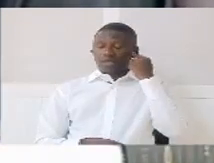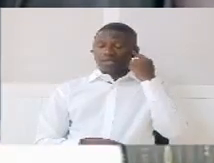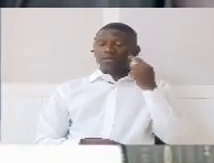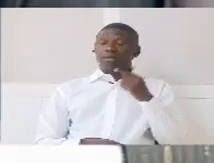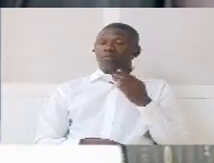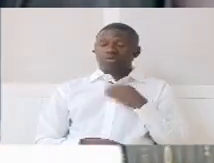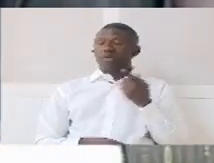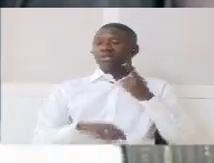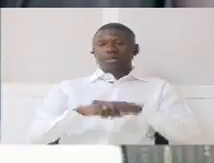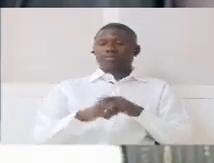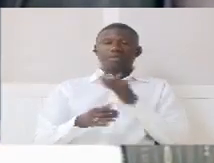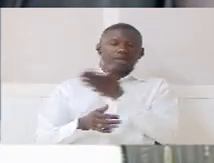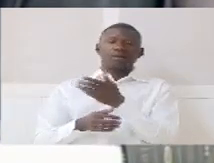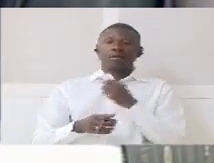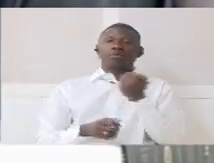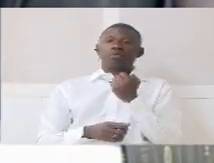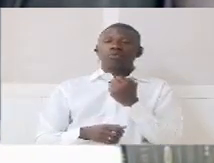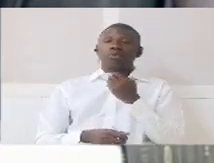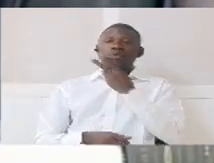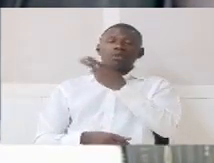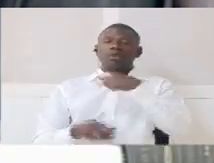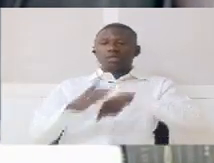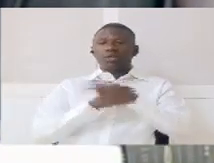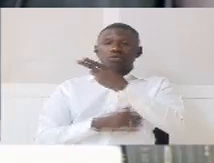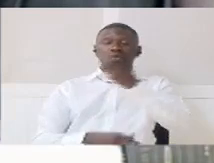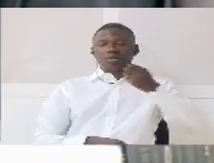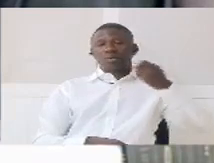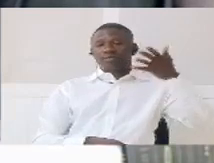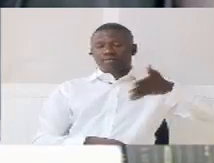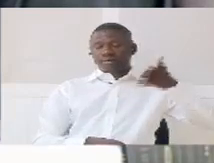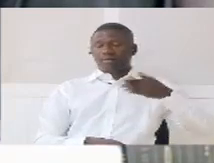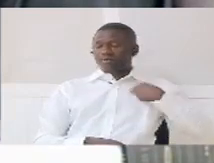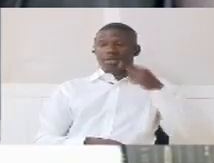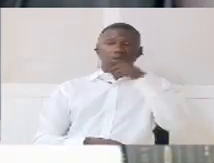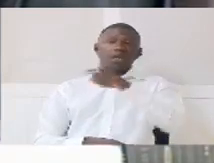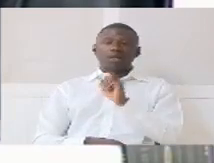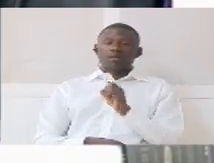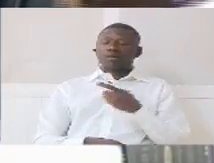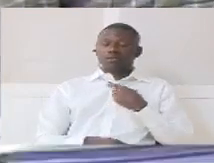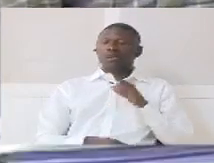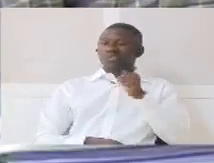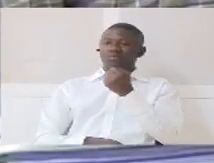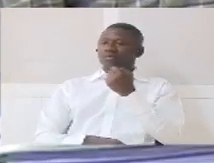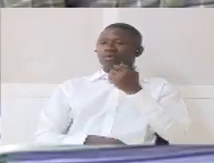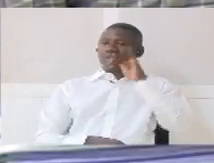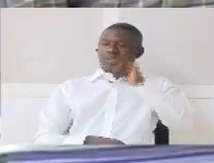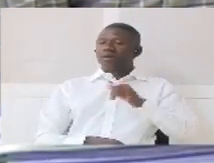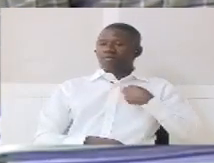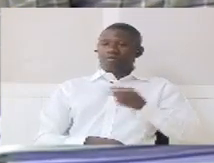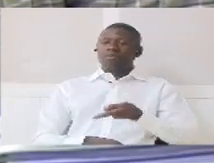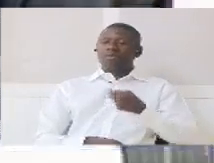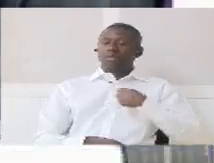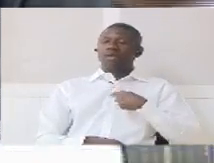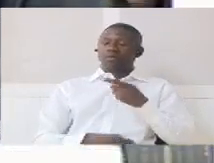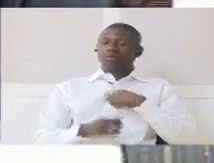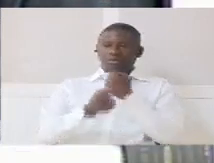heard it from you because 2015 I was not there. That was a difficult year for me. I was in prison. Because what will Mora as officer